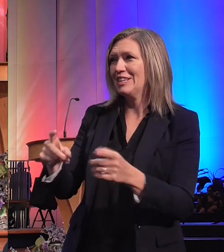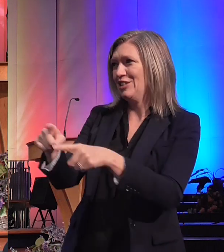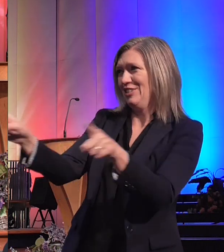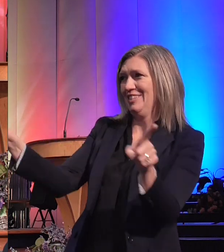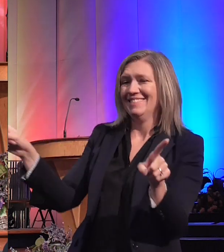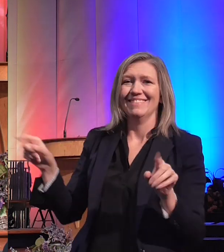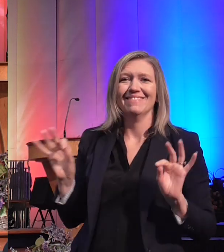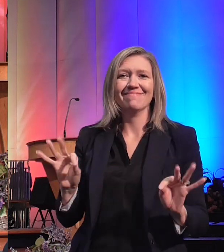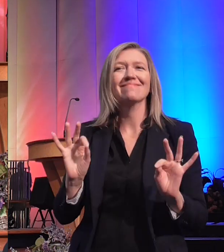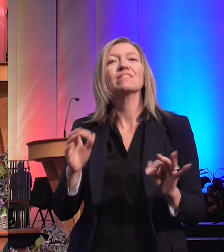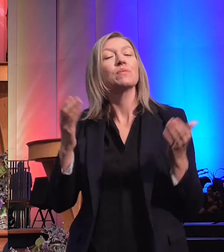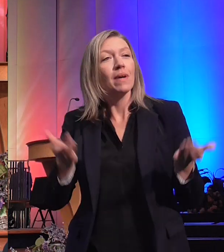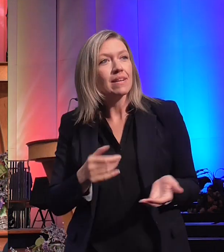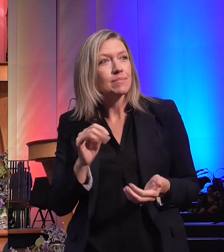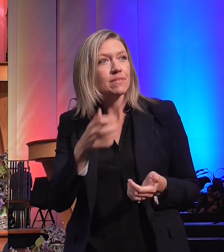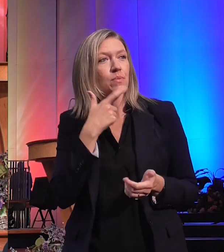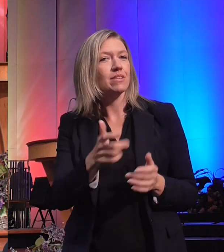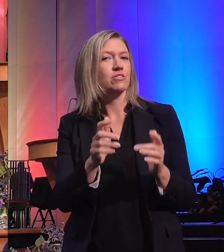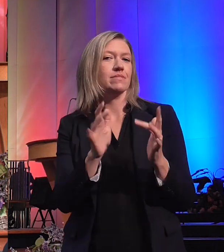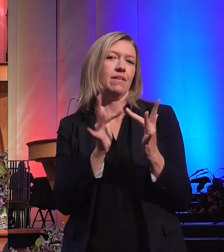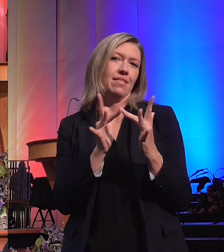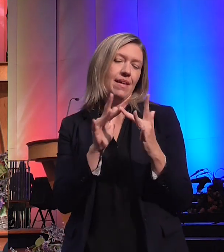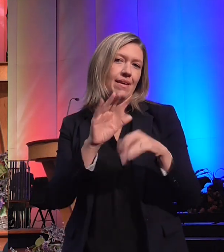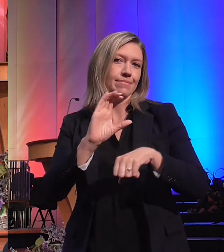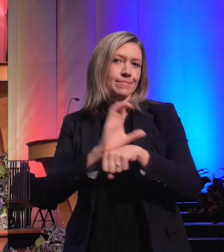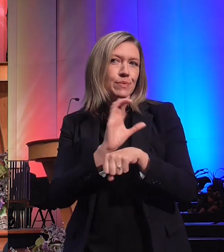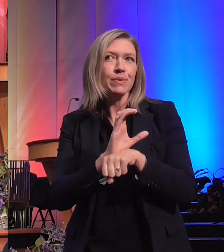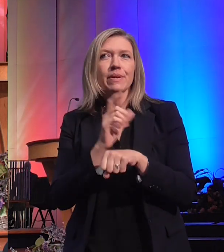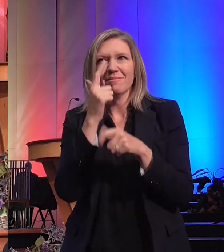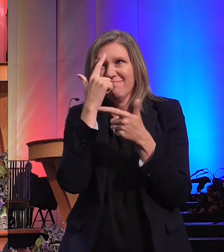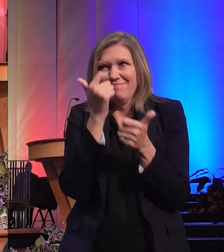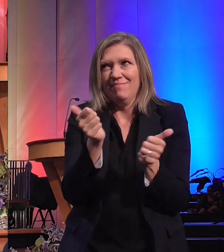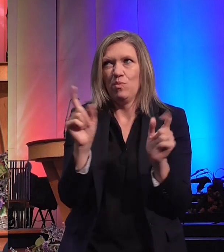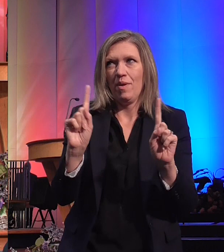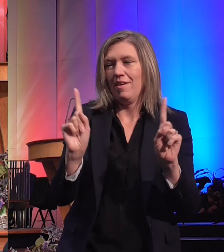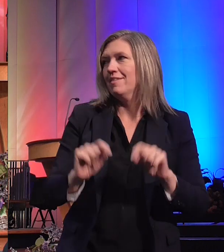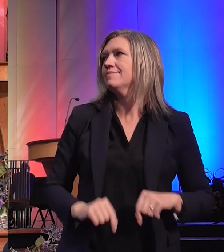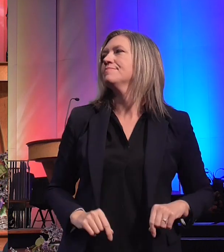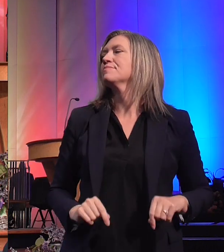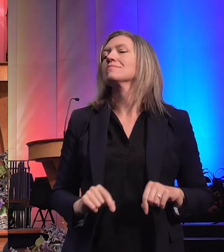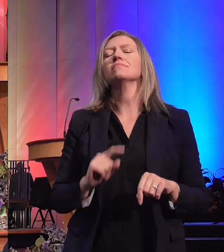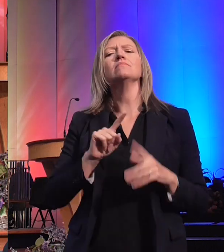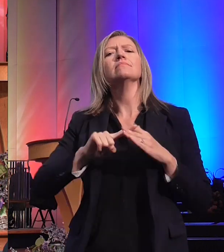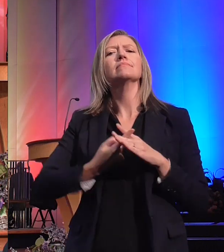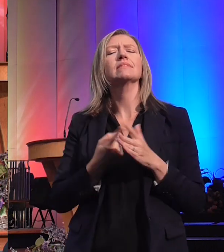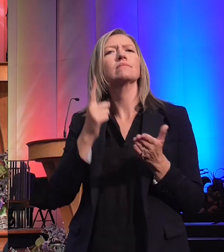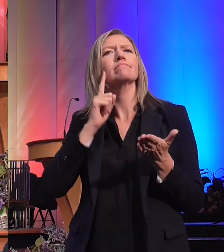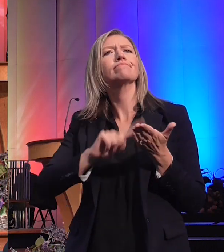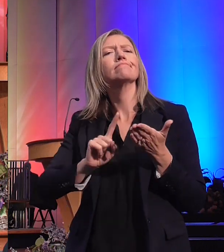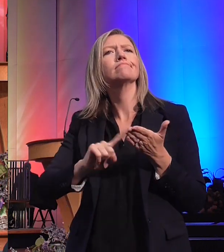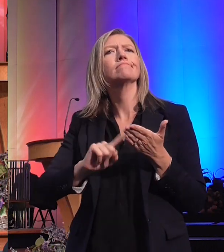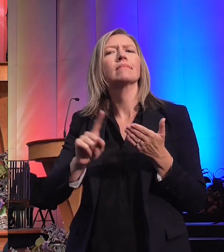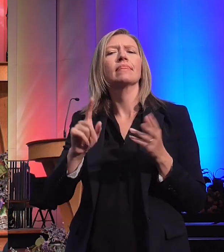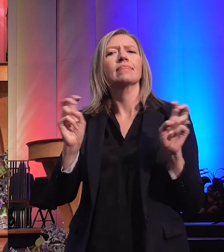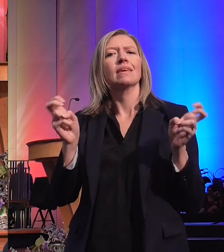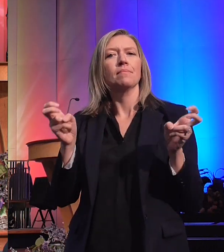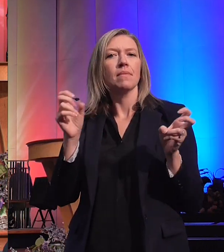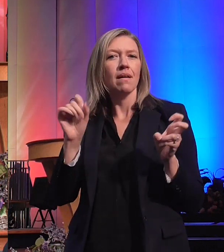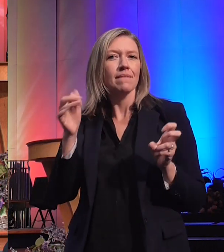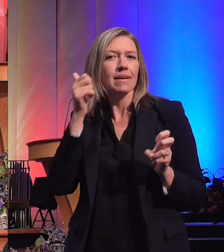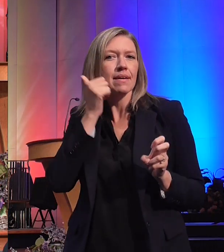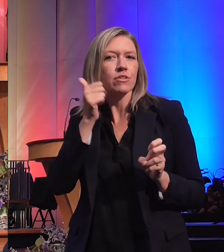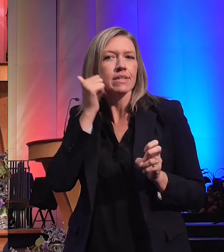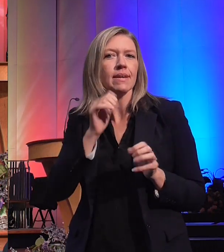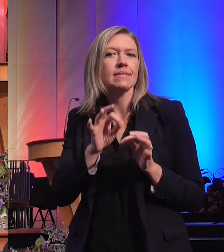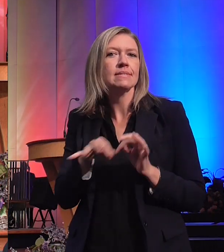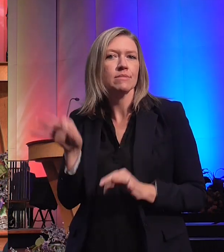we welcome you if you're watching online as well, wherever you are. And we're beginning exploring the theme of everyday spirituality here